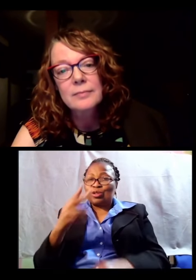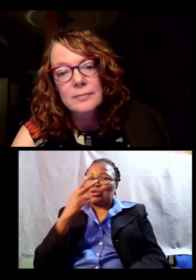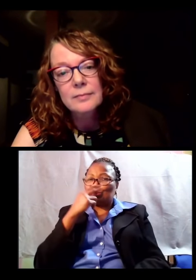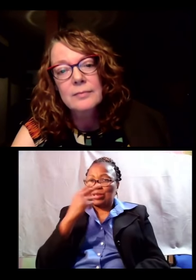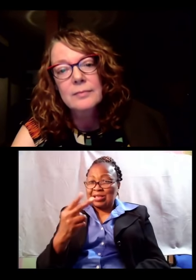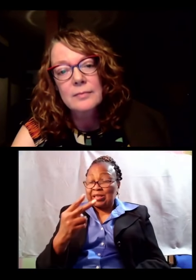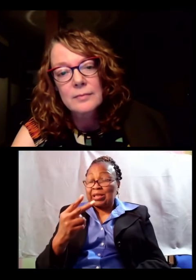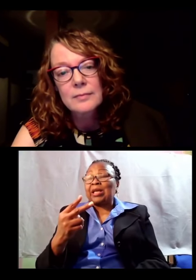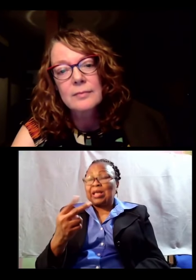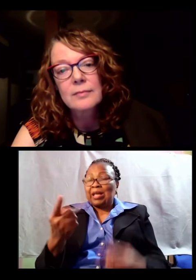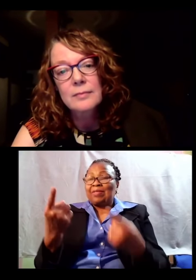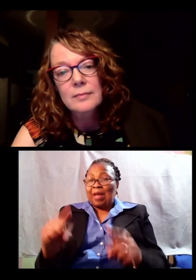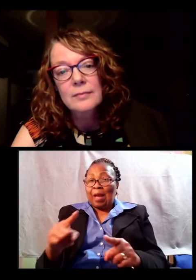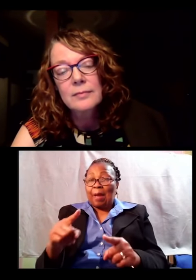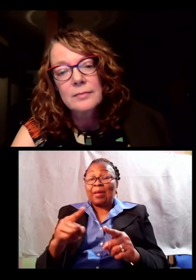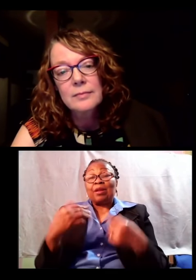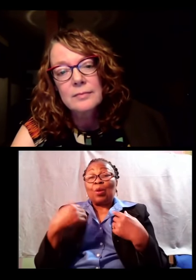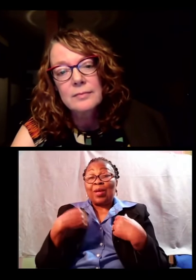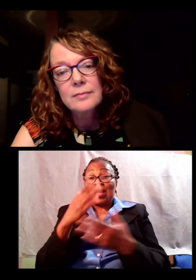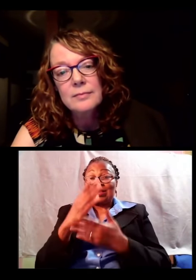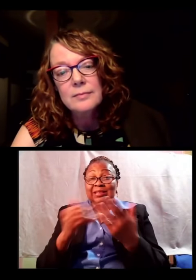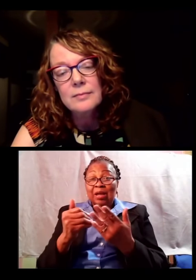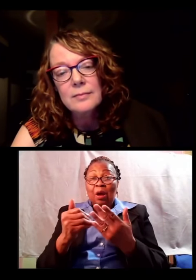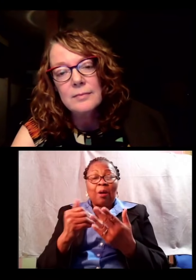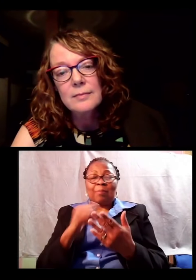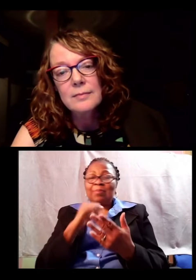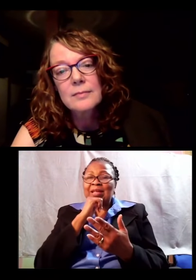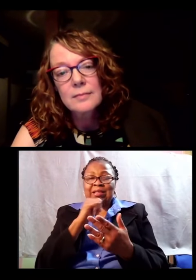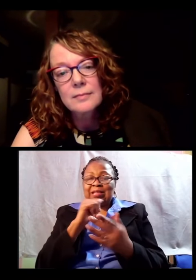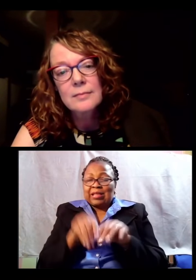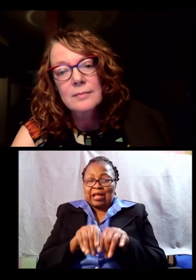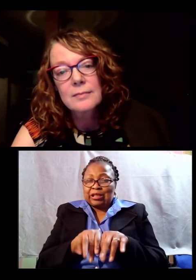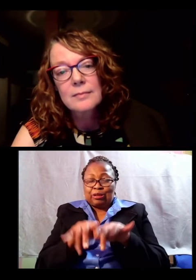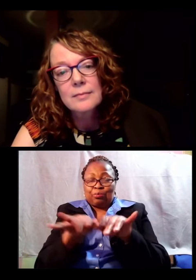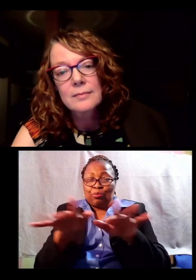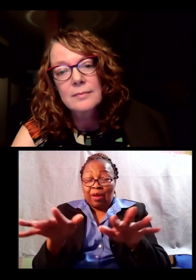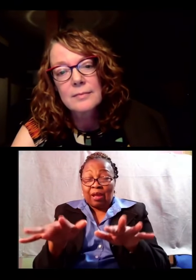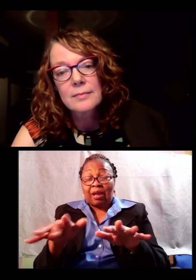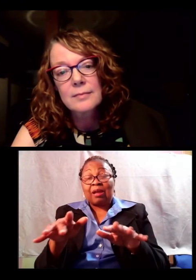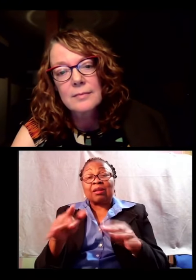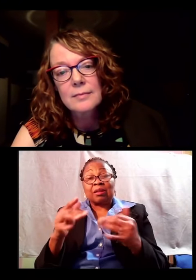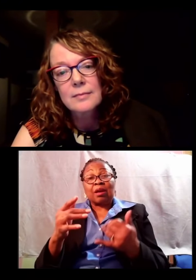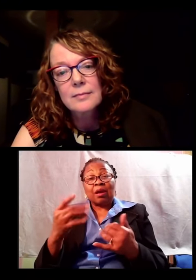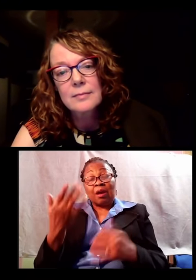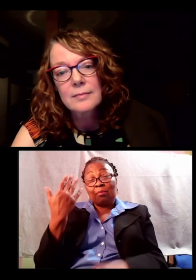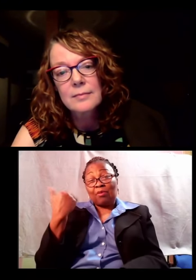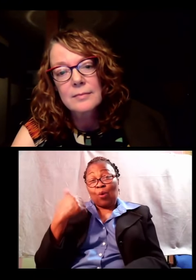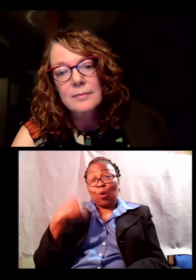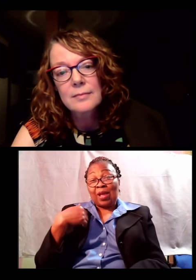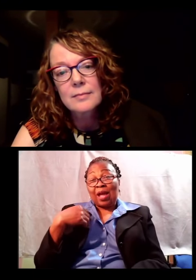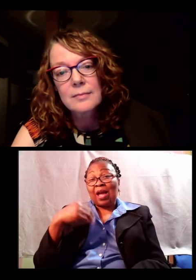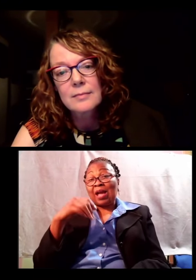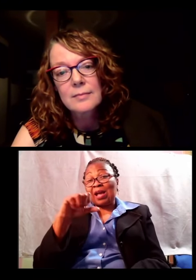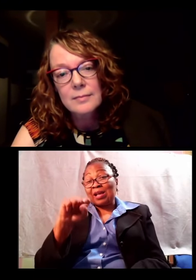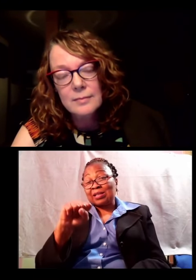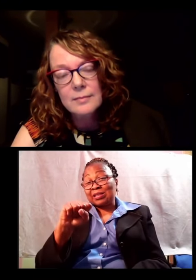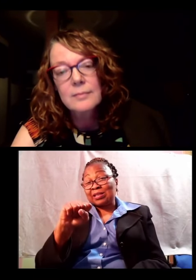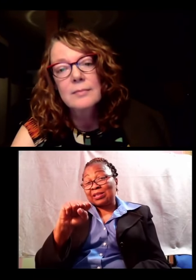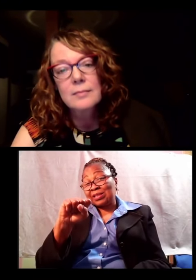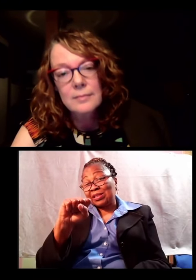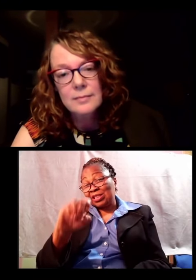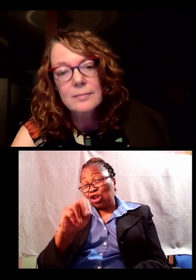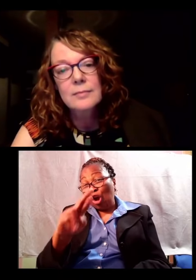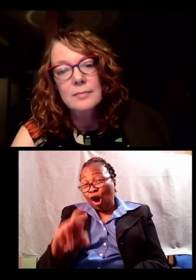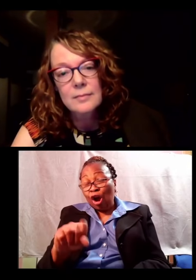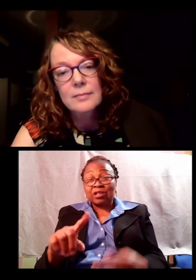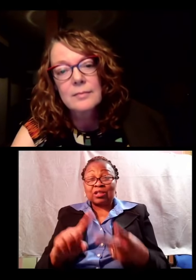didn't quite get off the ground. Even in this century, we had SARS, we had a West Nile, which